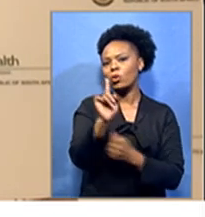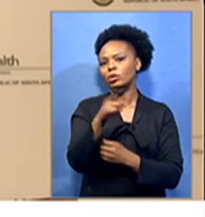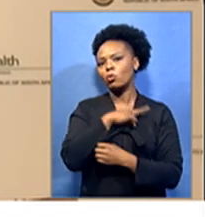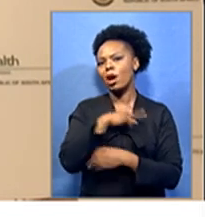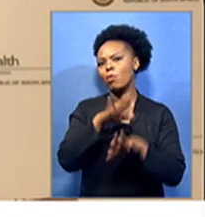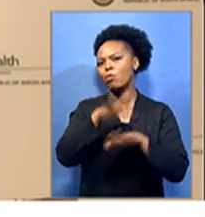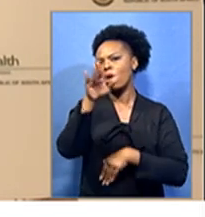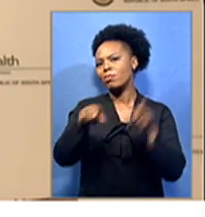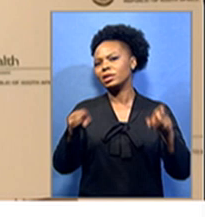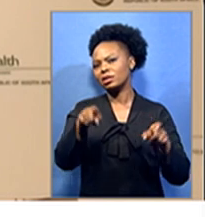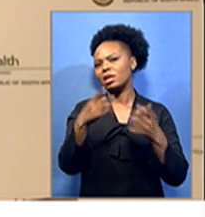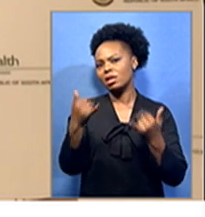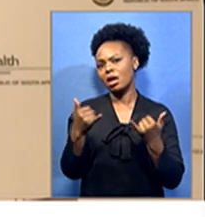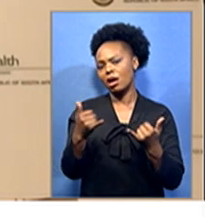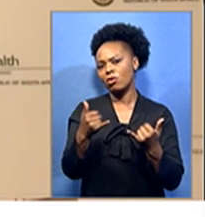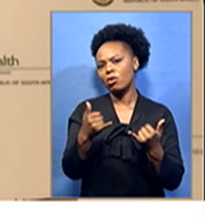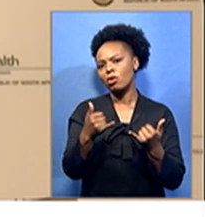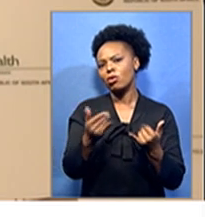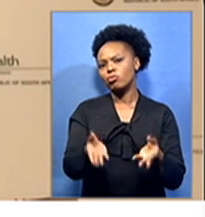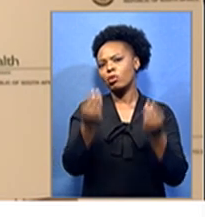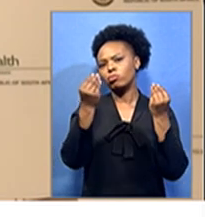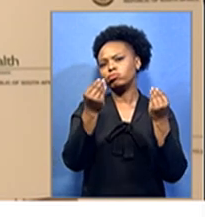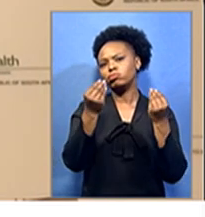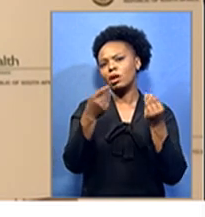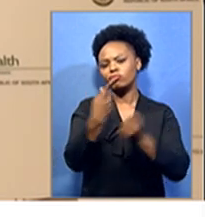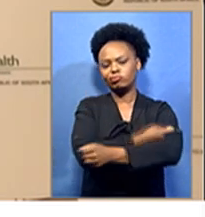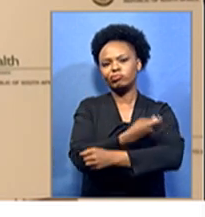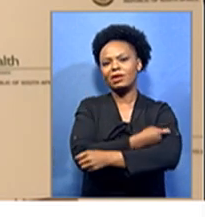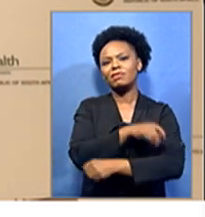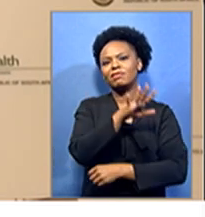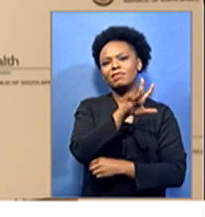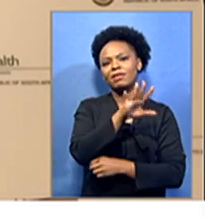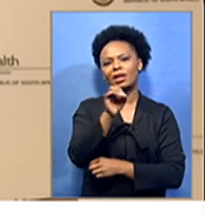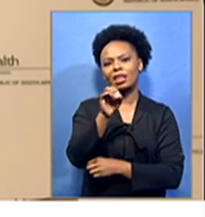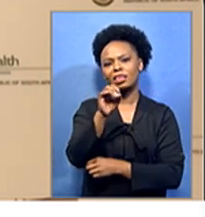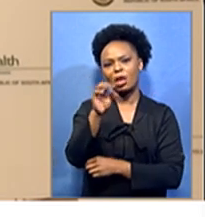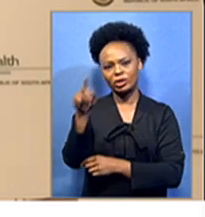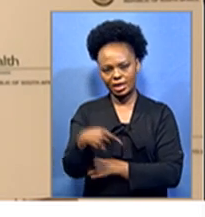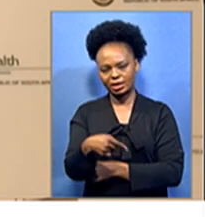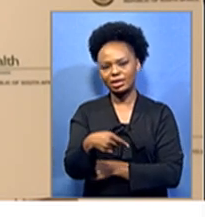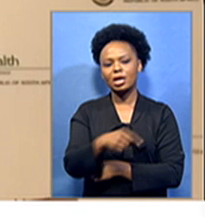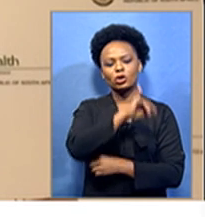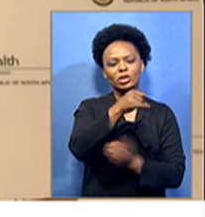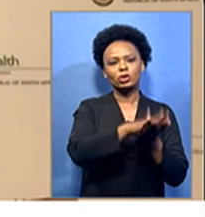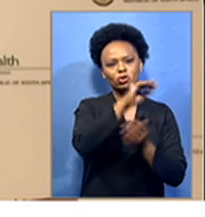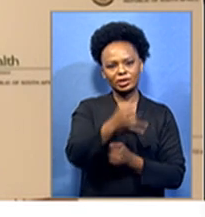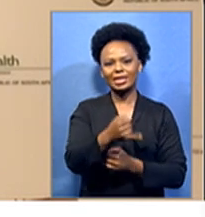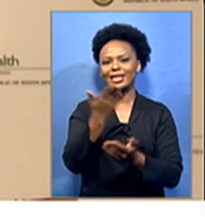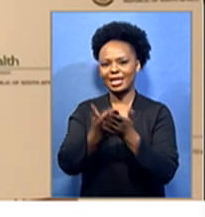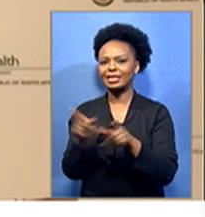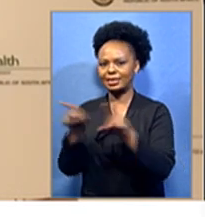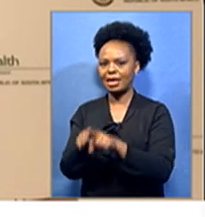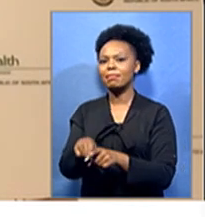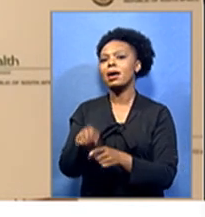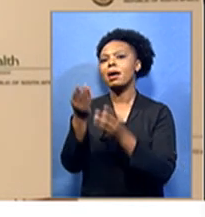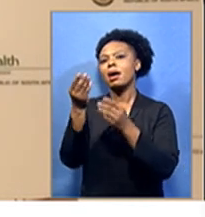Like in this case, we want to do 500,000 on Johnson & Johnson. We could do a similar amount on the Pfizer. We're busy